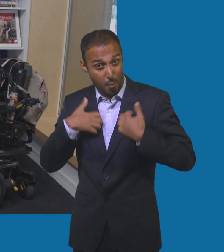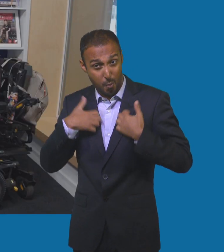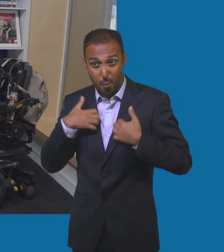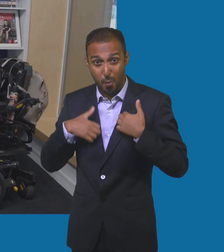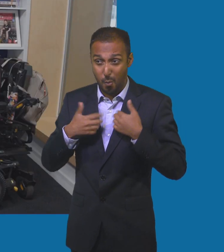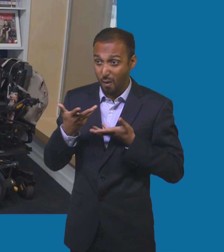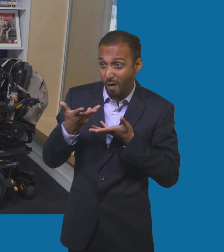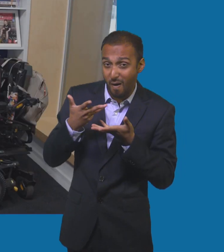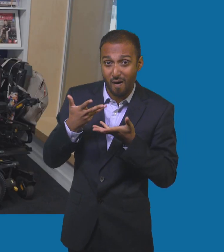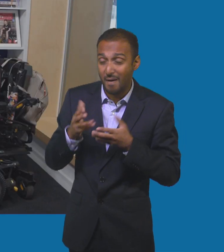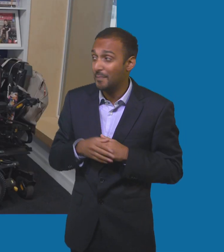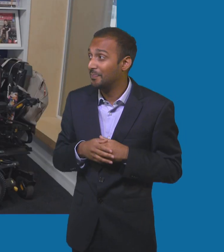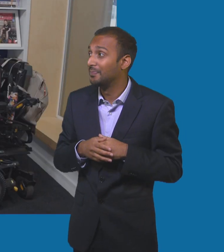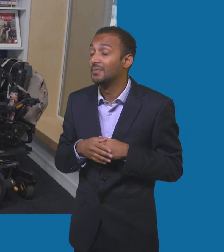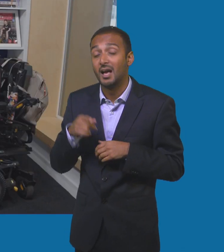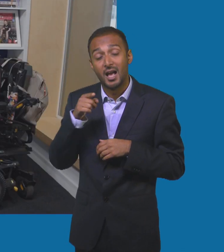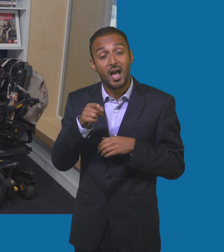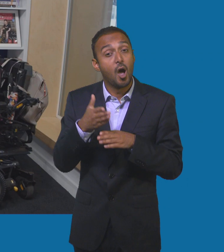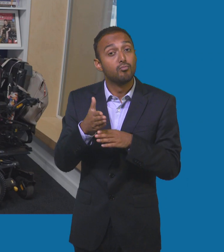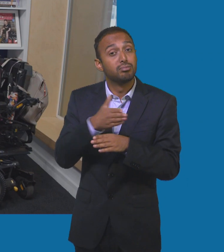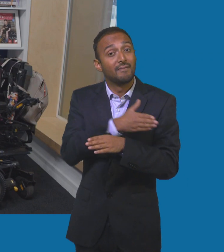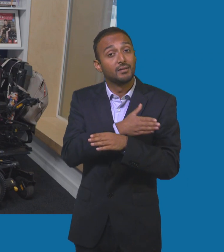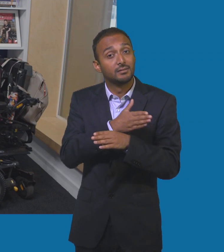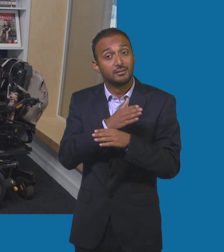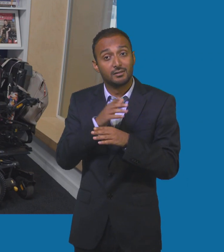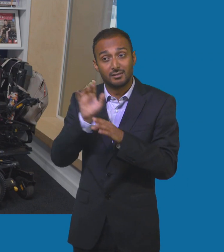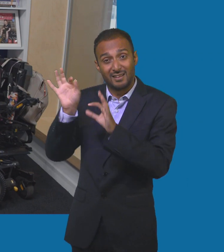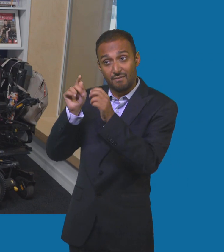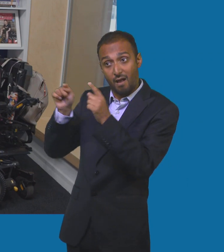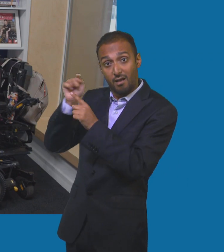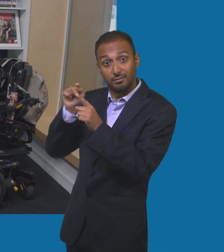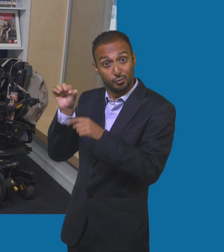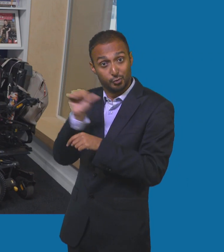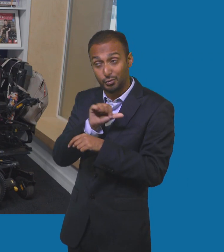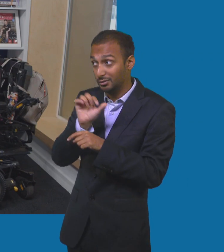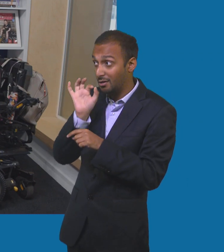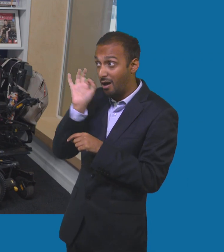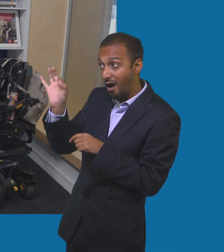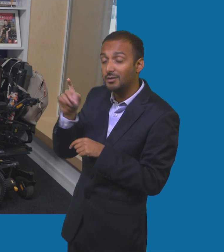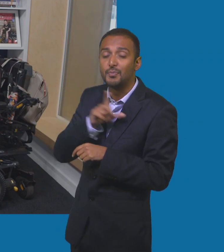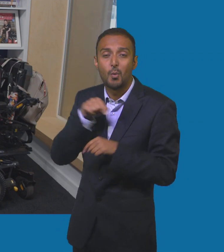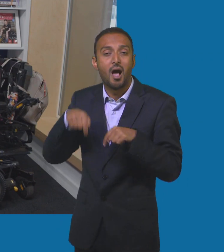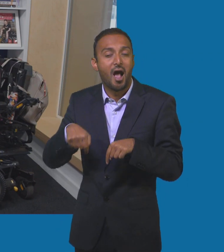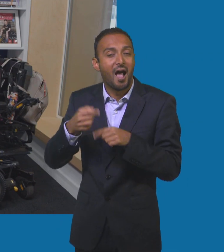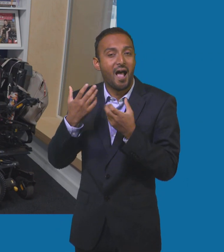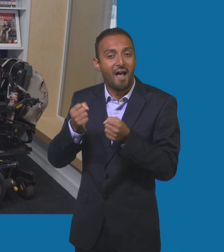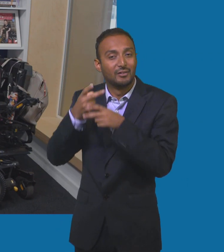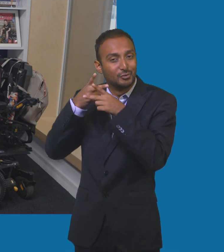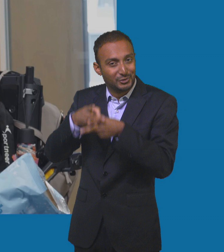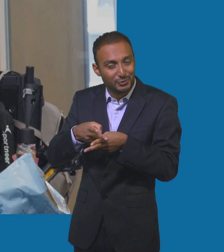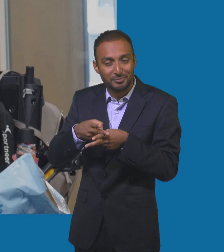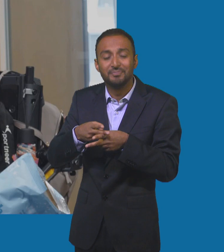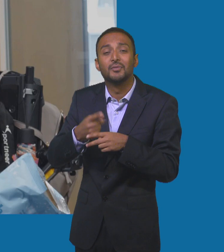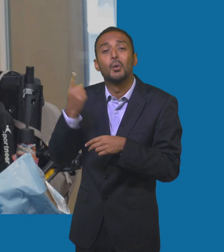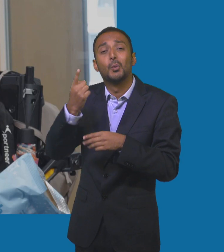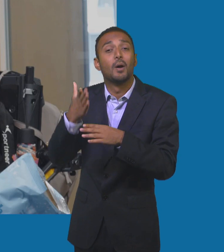the question from our previous guests onto the lovely Catherine? Because it is a bit of a tradition that we've been asking our